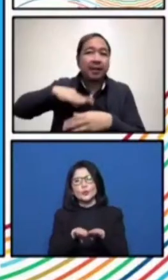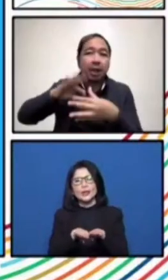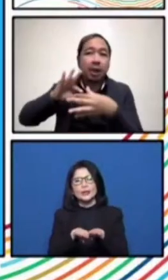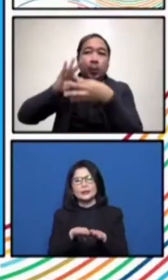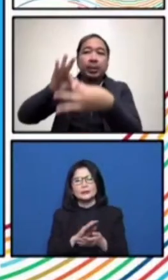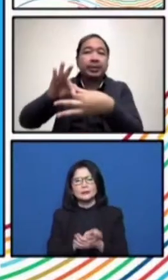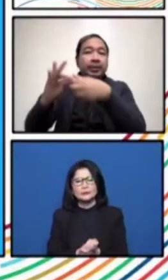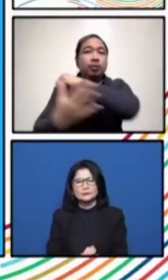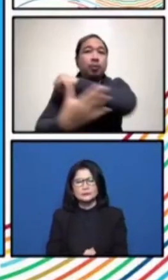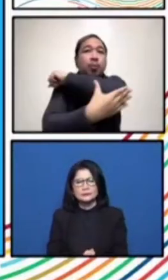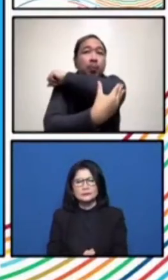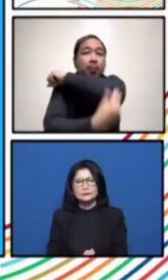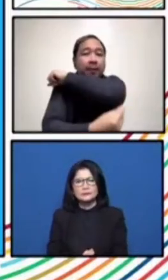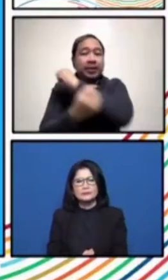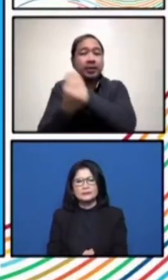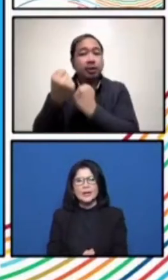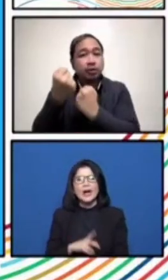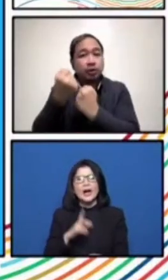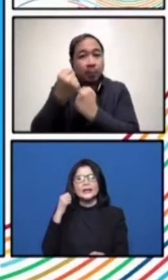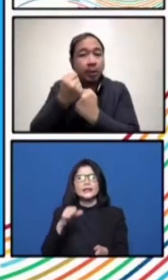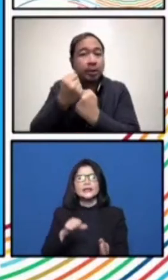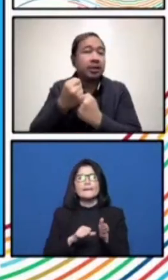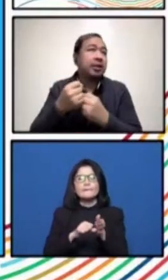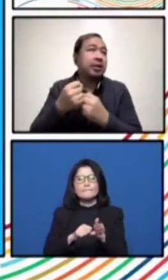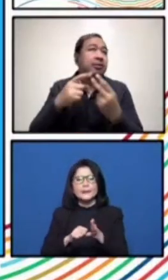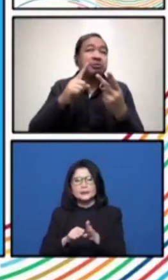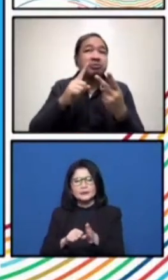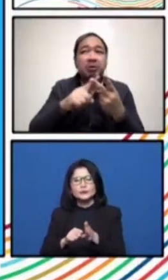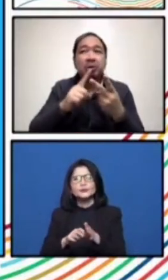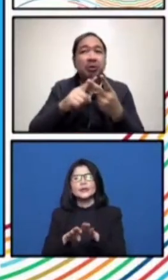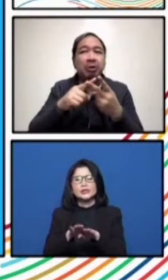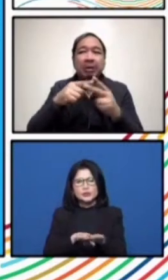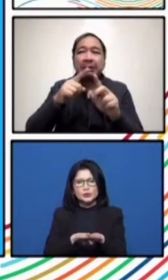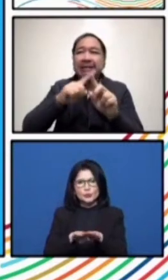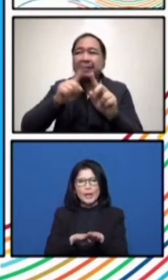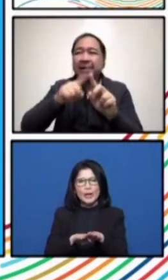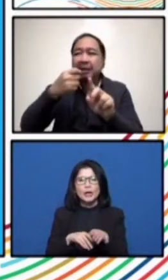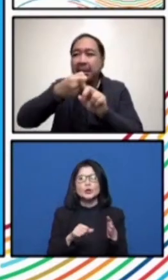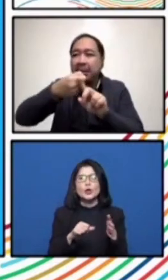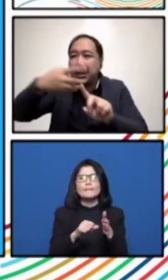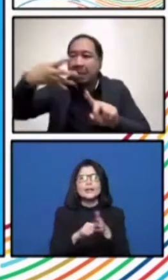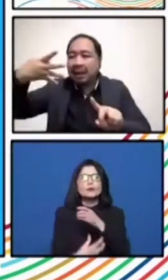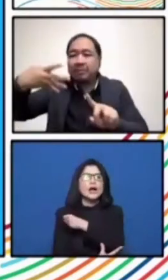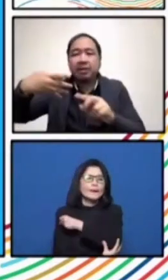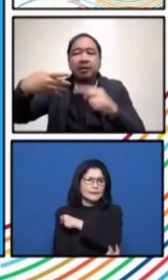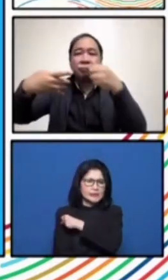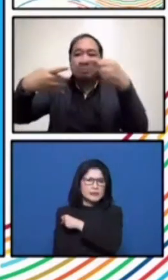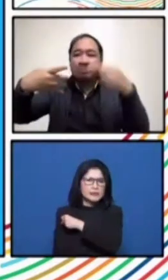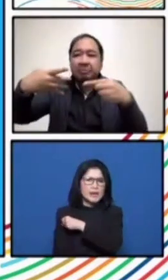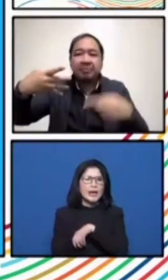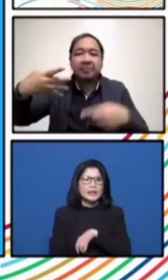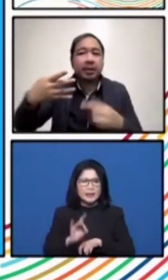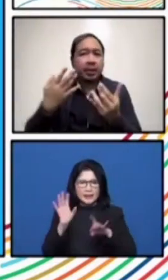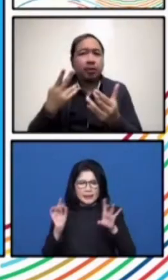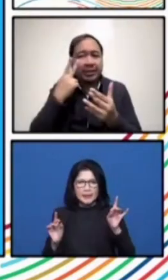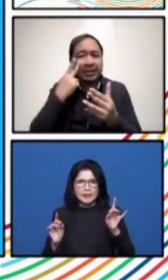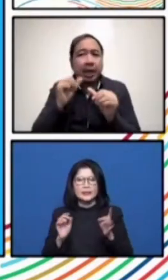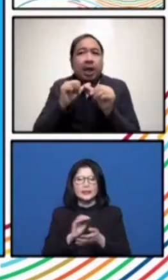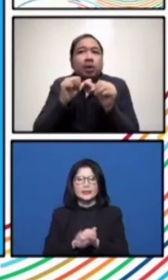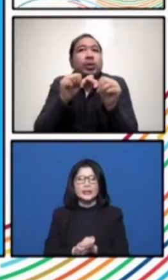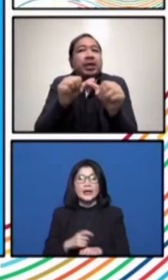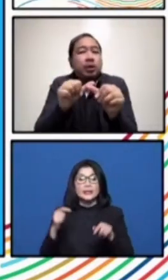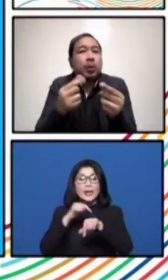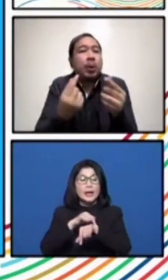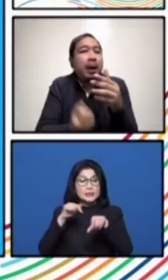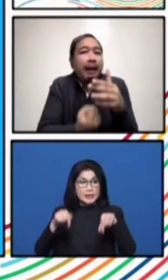with old age pensions so it is it is moving and I think there is an emerging Trend I think